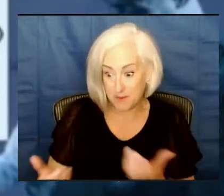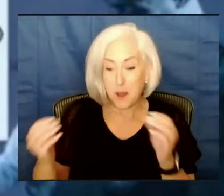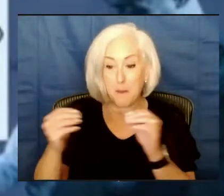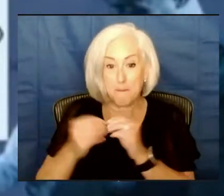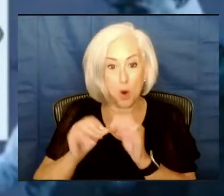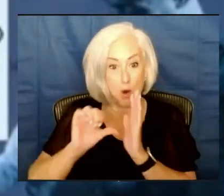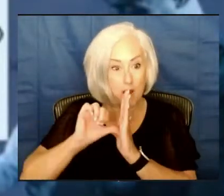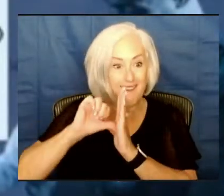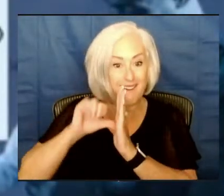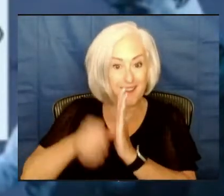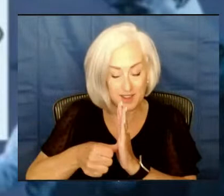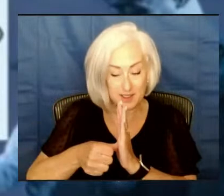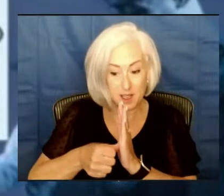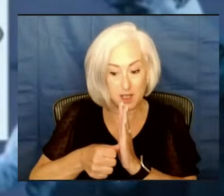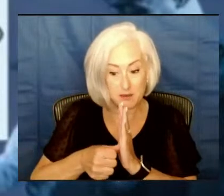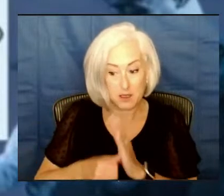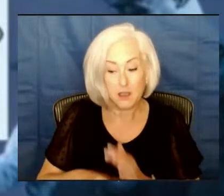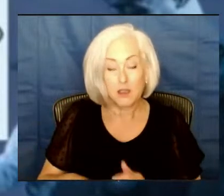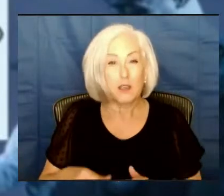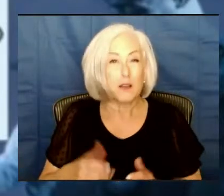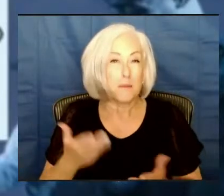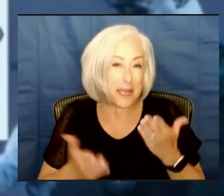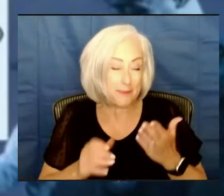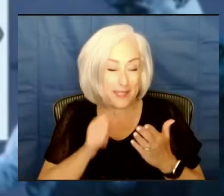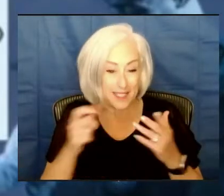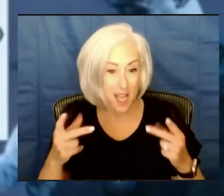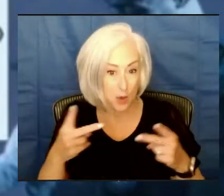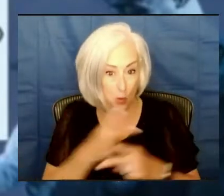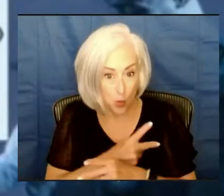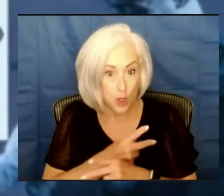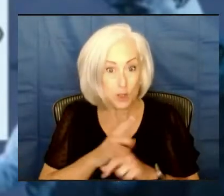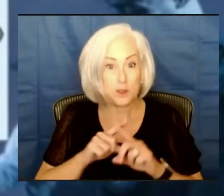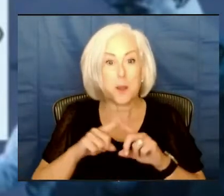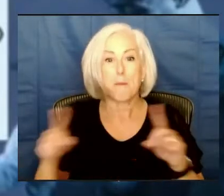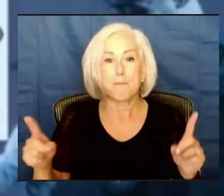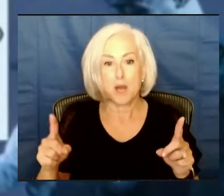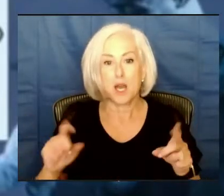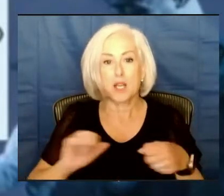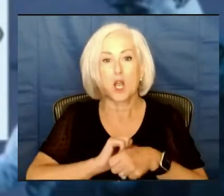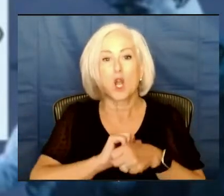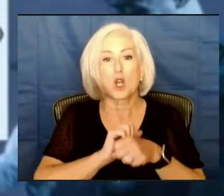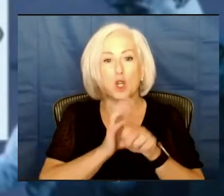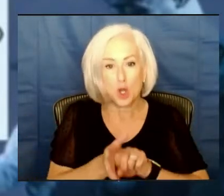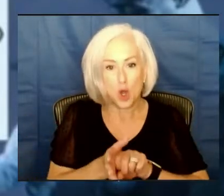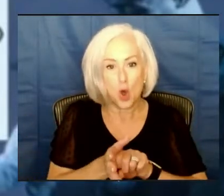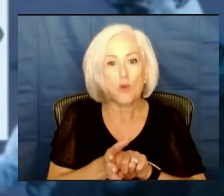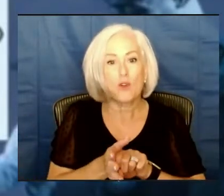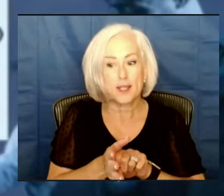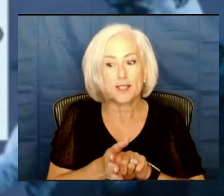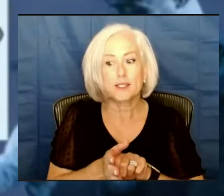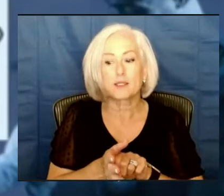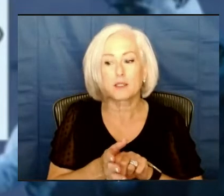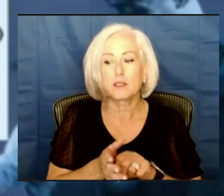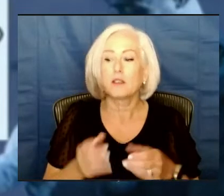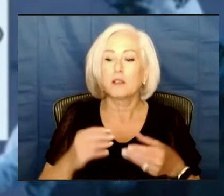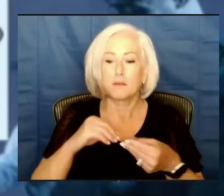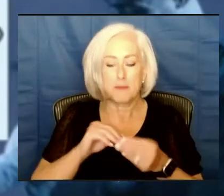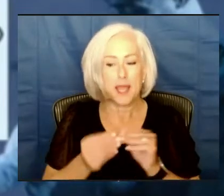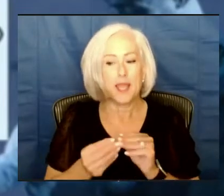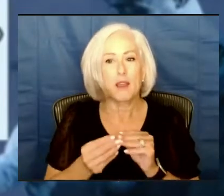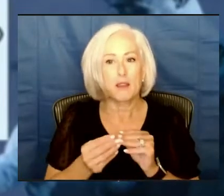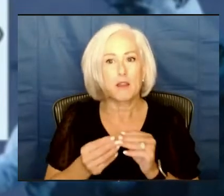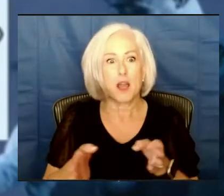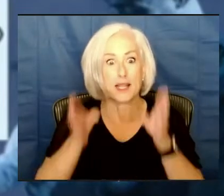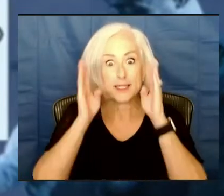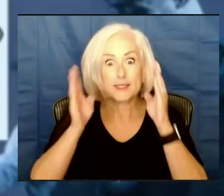those disparities existed. I do think that COVID in some ways exacerbated them, which means that it brought attention or it may have heightened